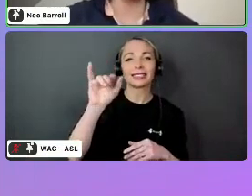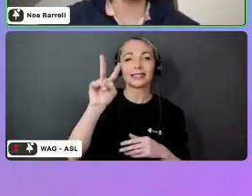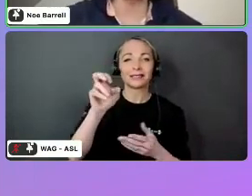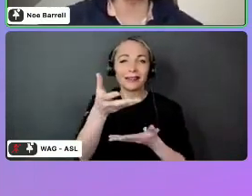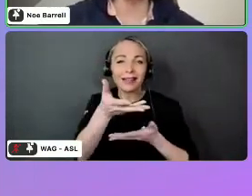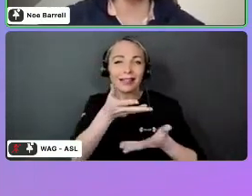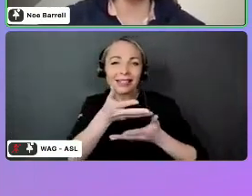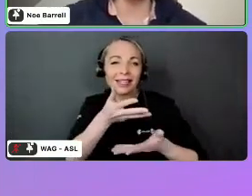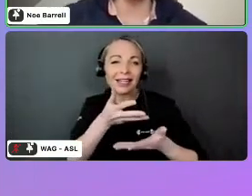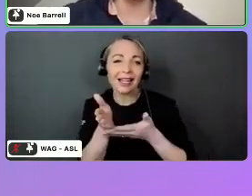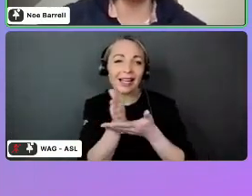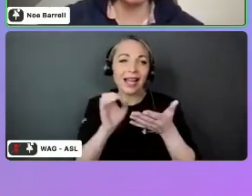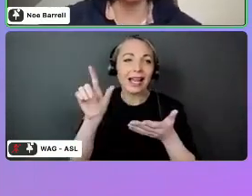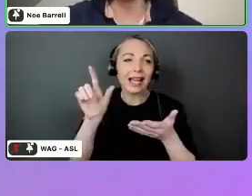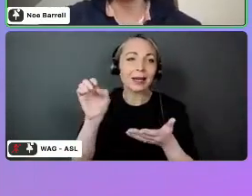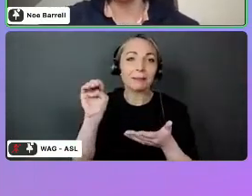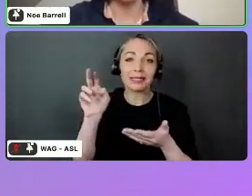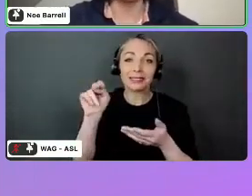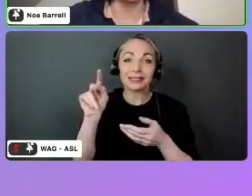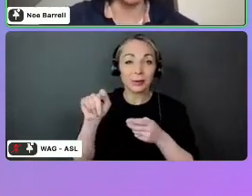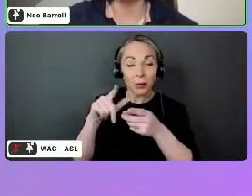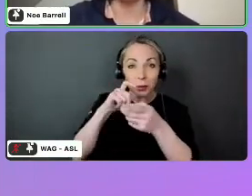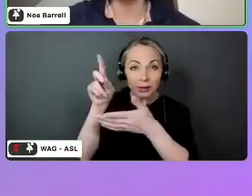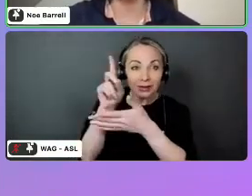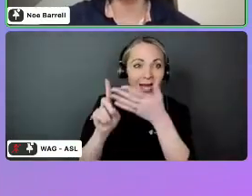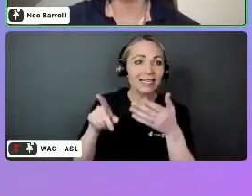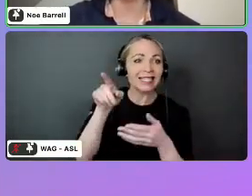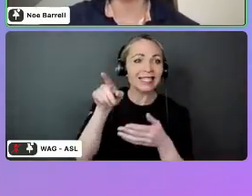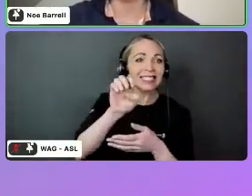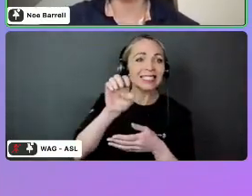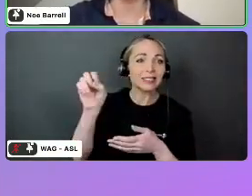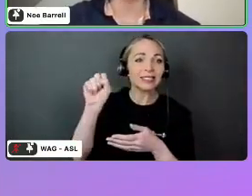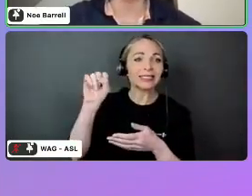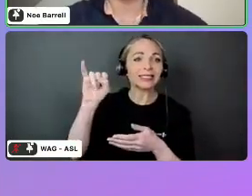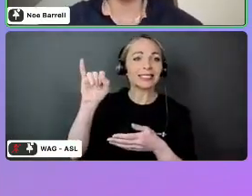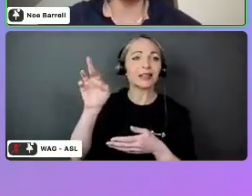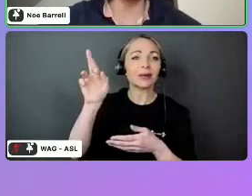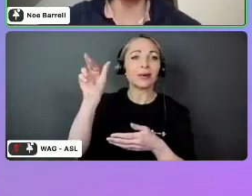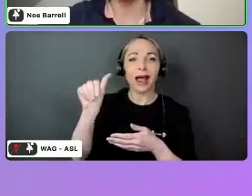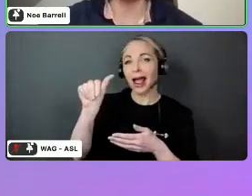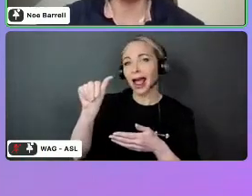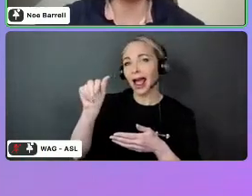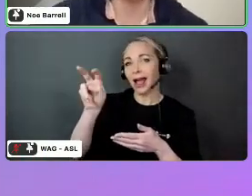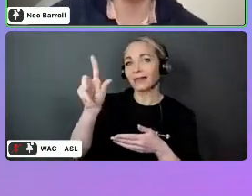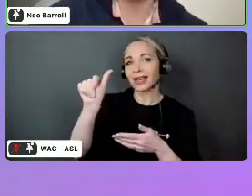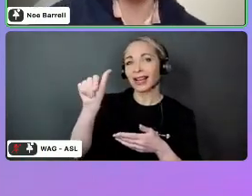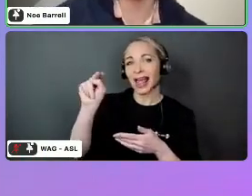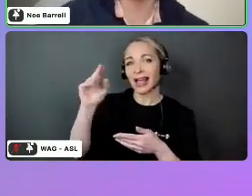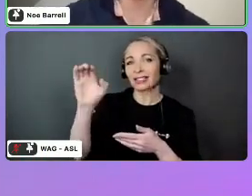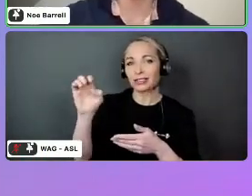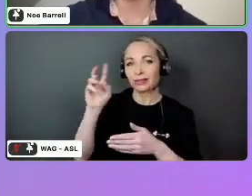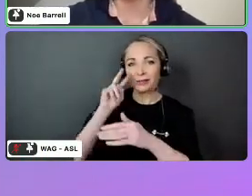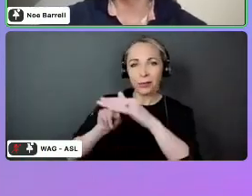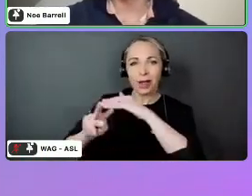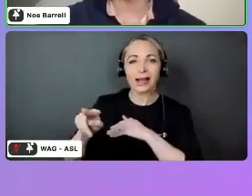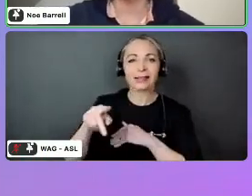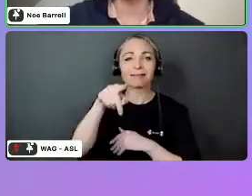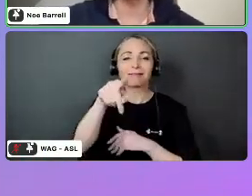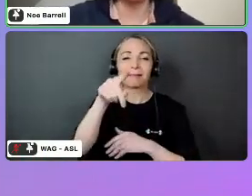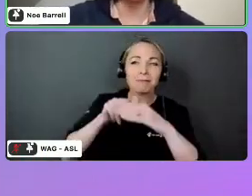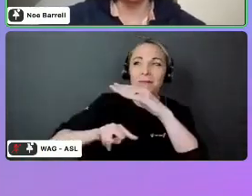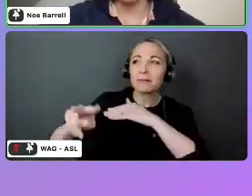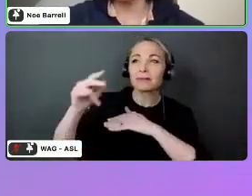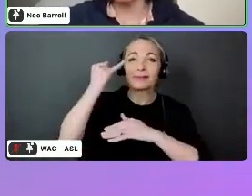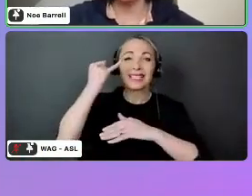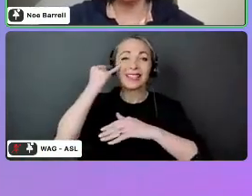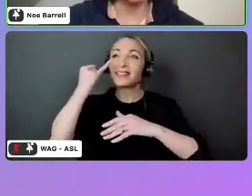Sierra Avalanche Center. They're a great nonprofit resource that outputs forecasts for avalanche danger on any given